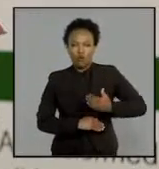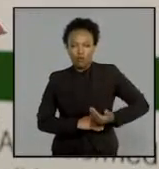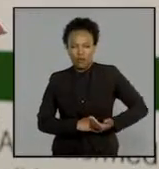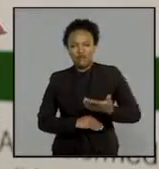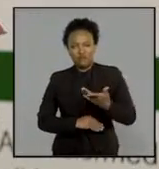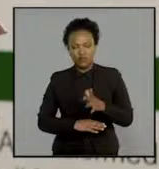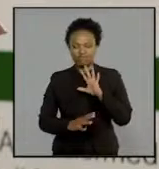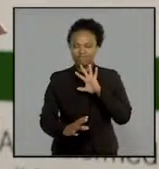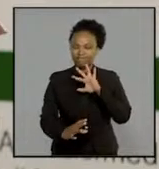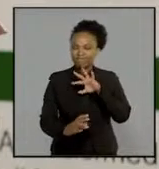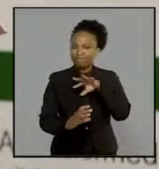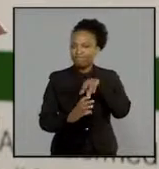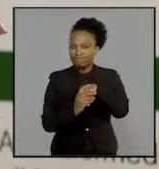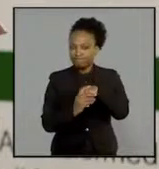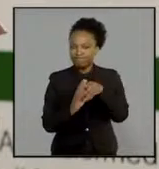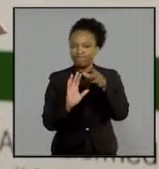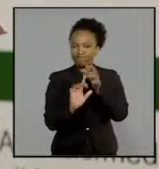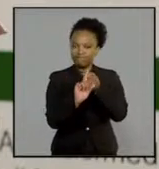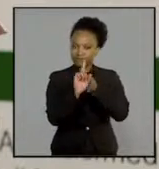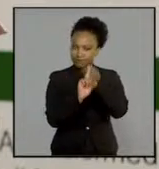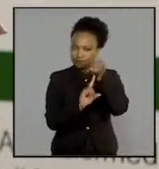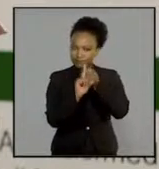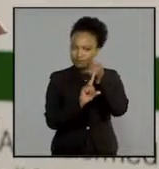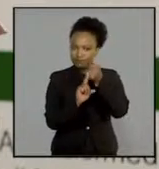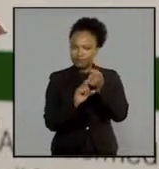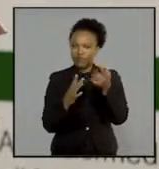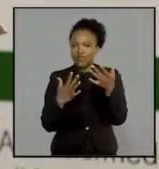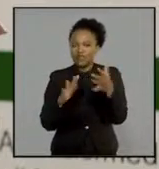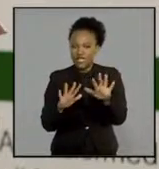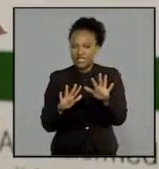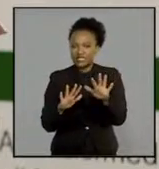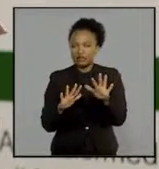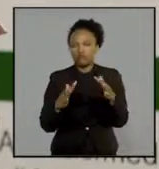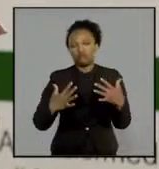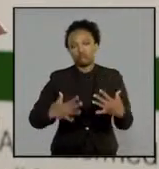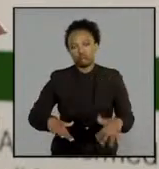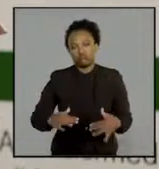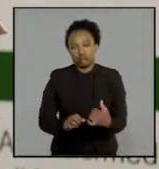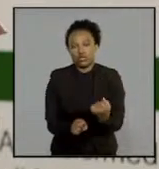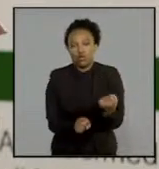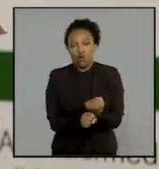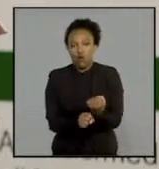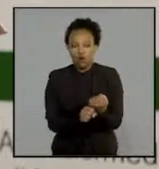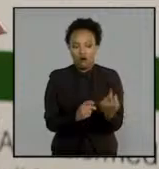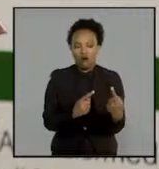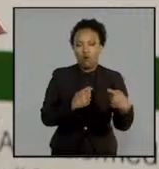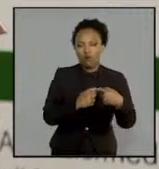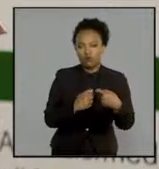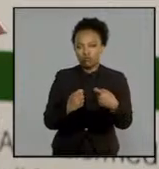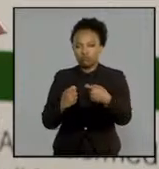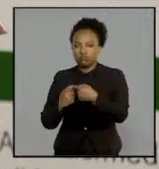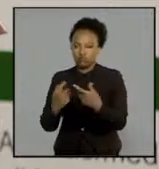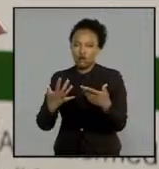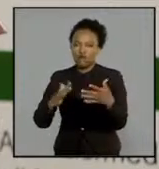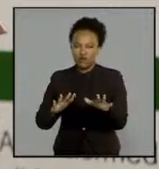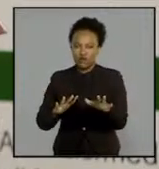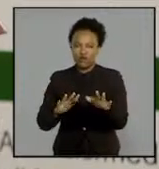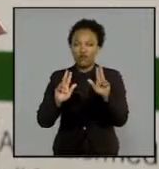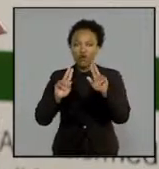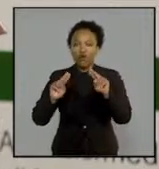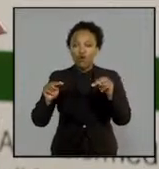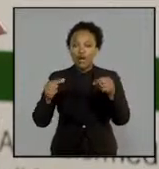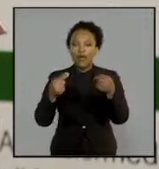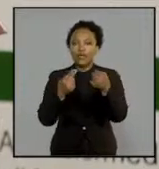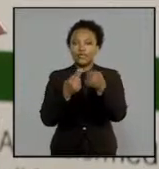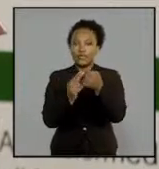all generations who have been part of our struggle and have made significant